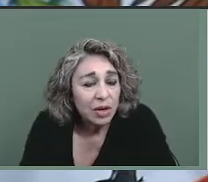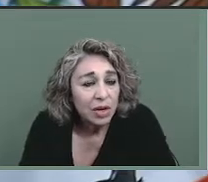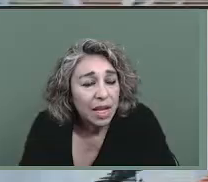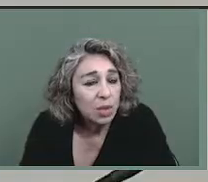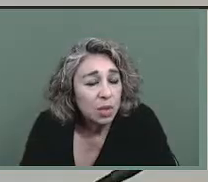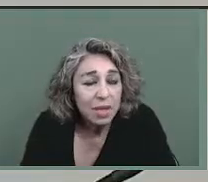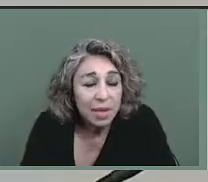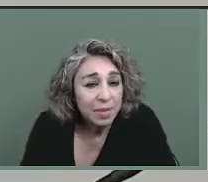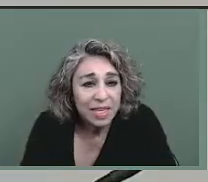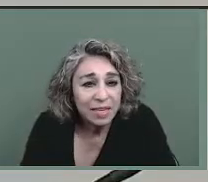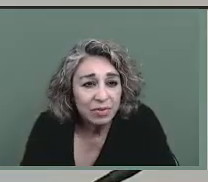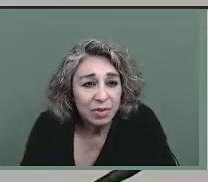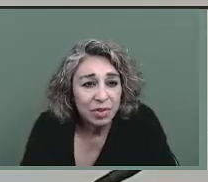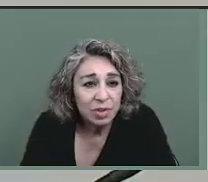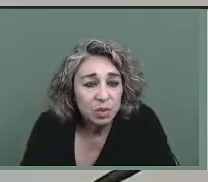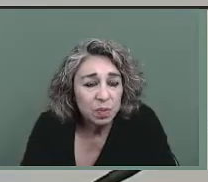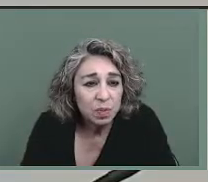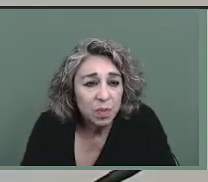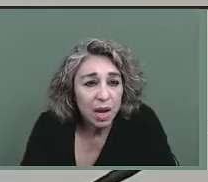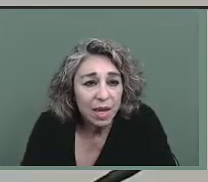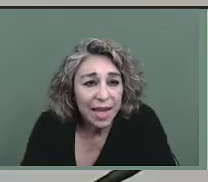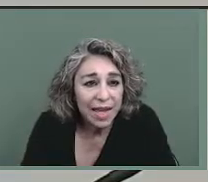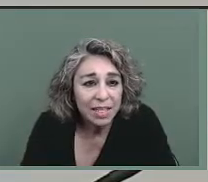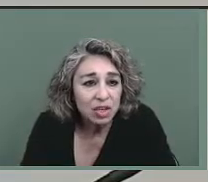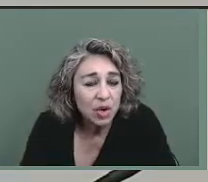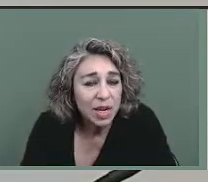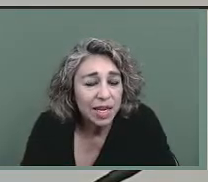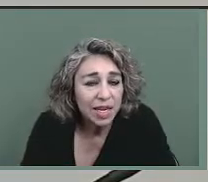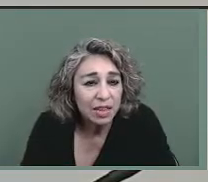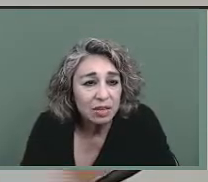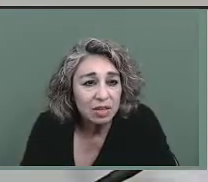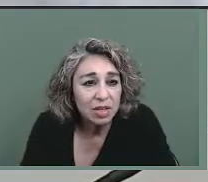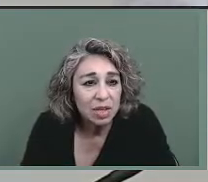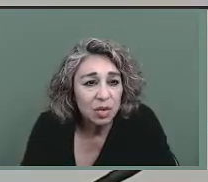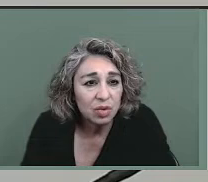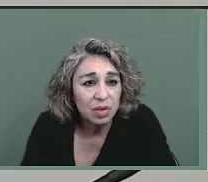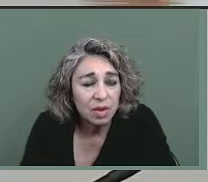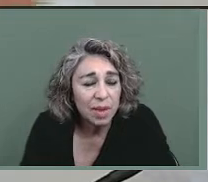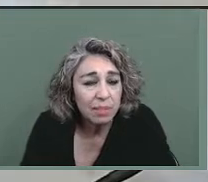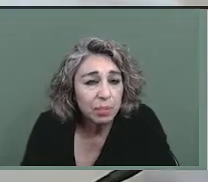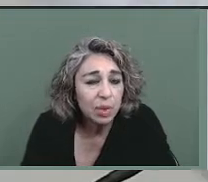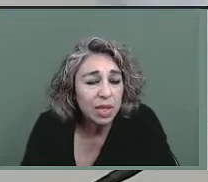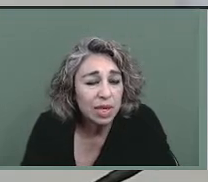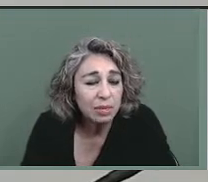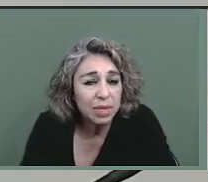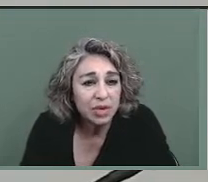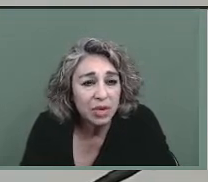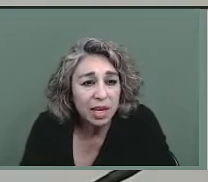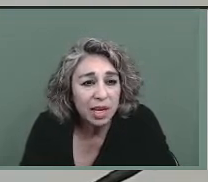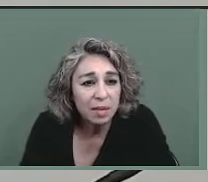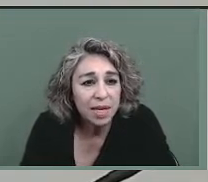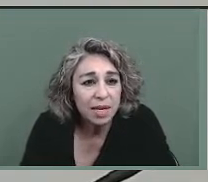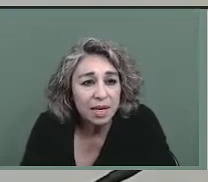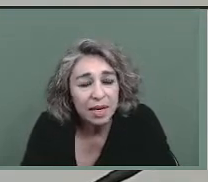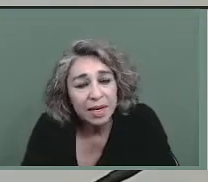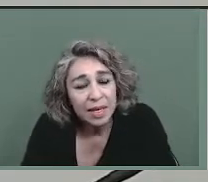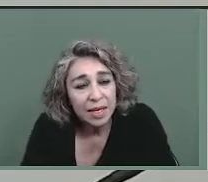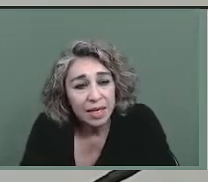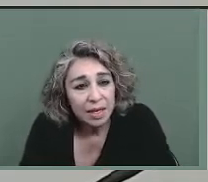It will not be easy for those gangs to try and get those youth, by pulling them and tricking them